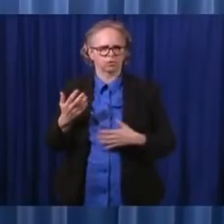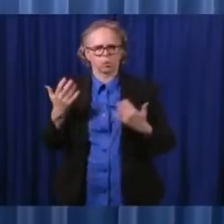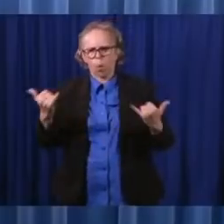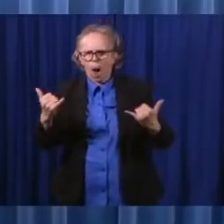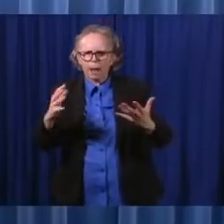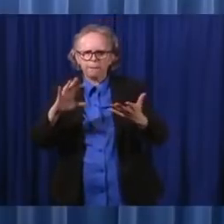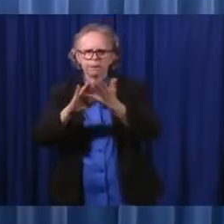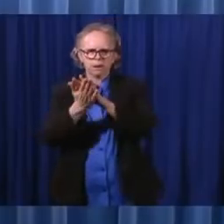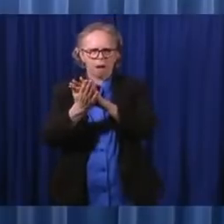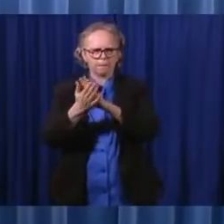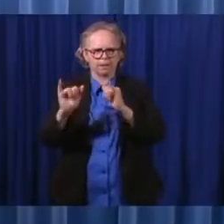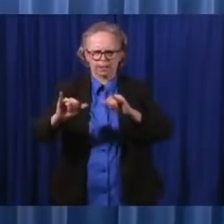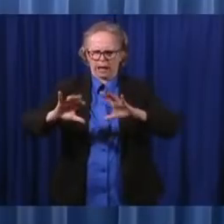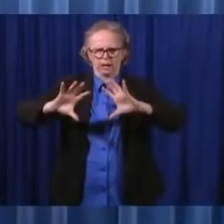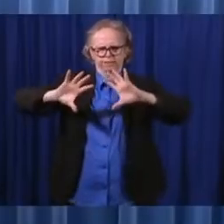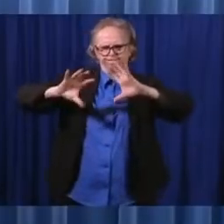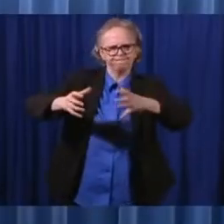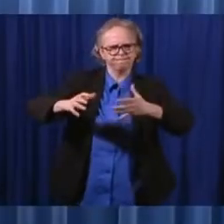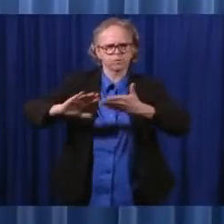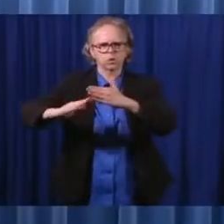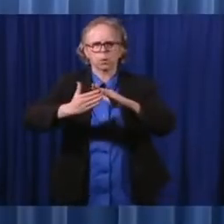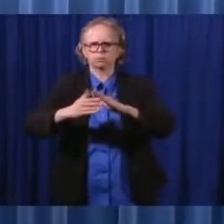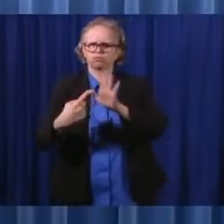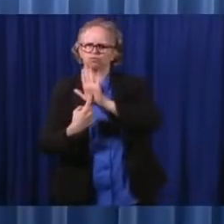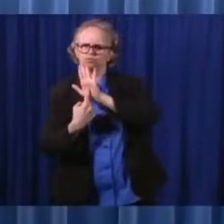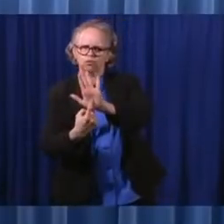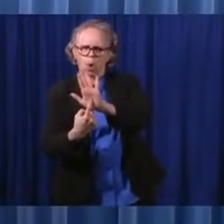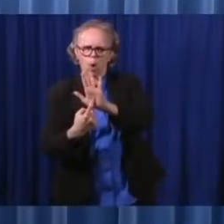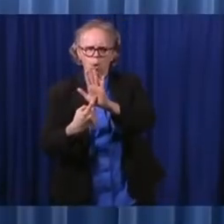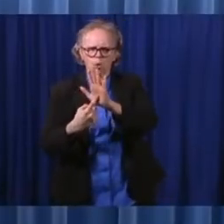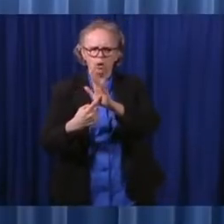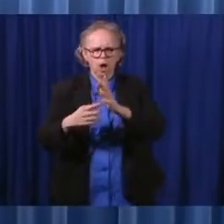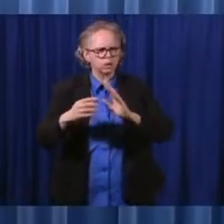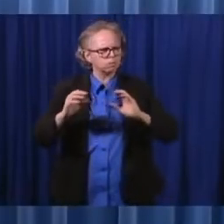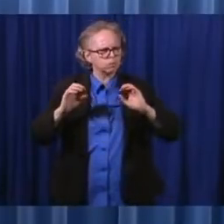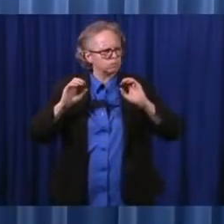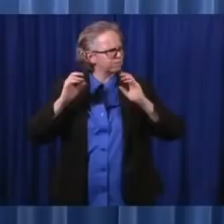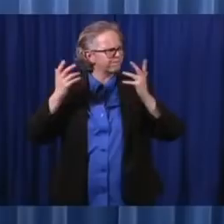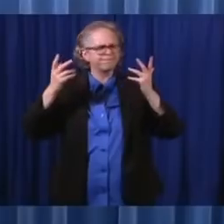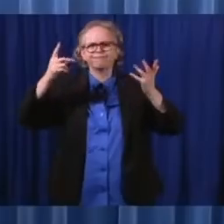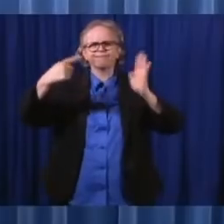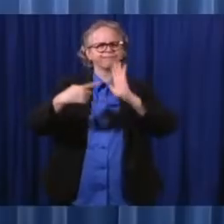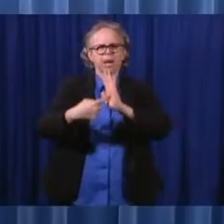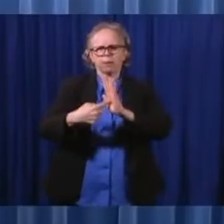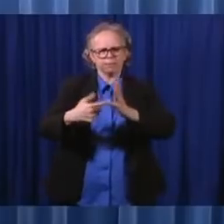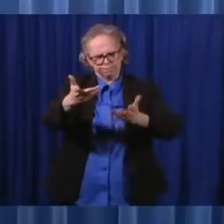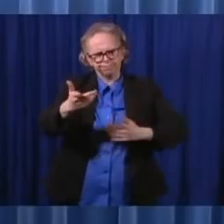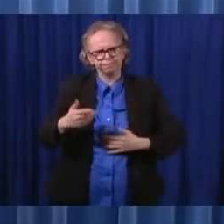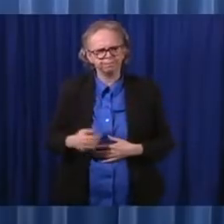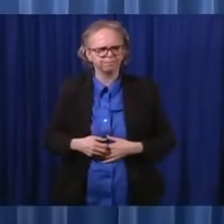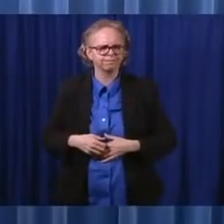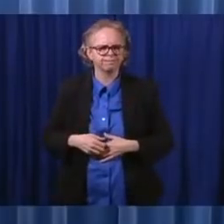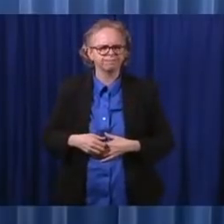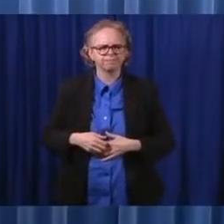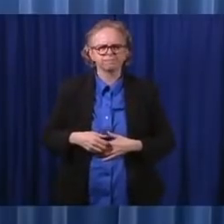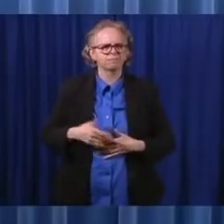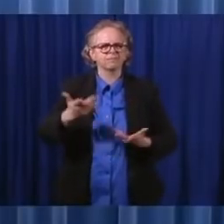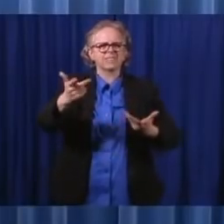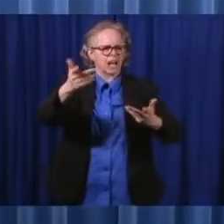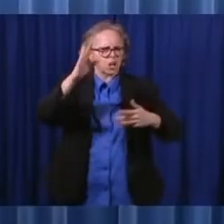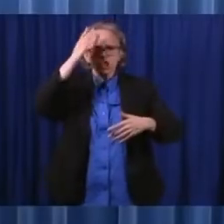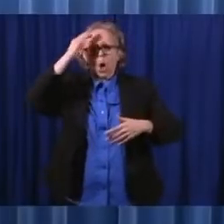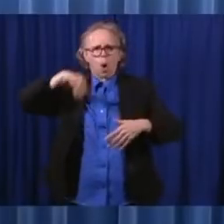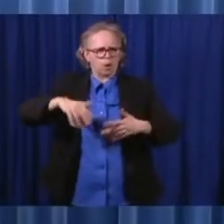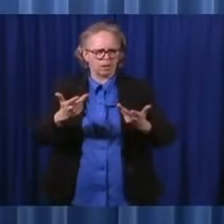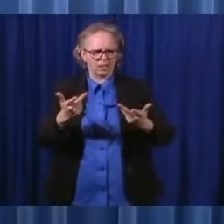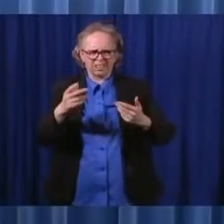does not show at any time any problems connected